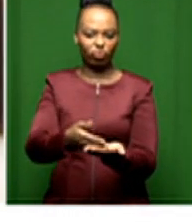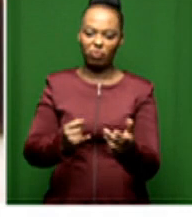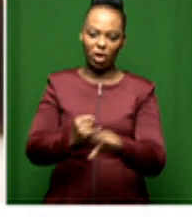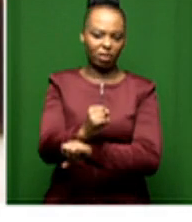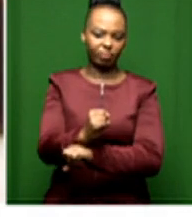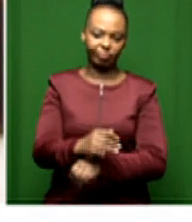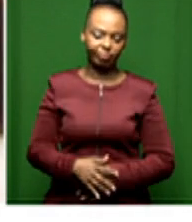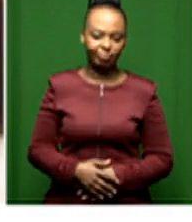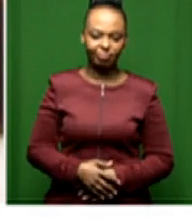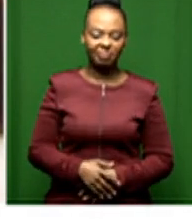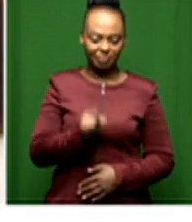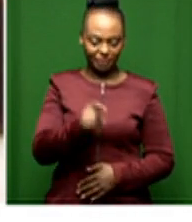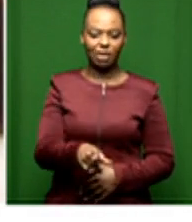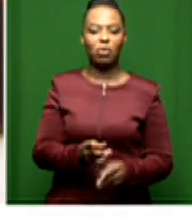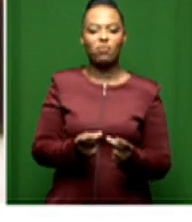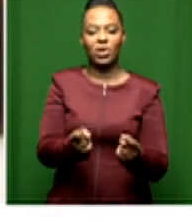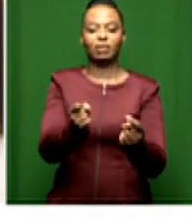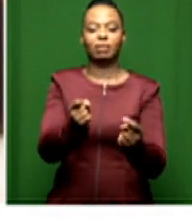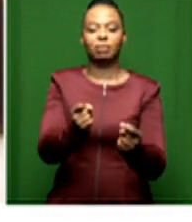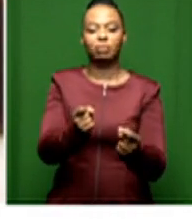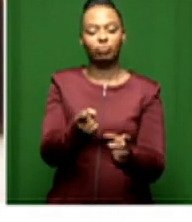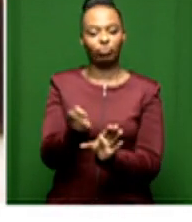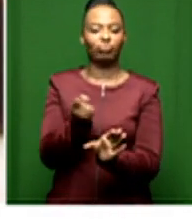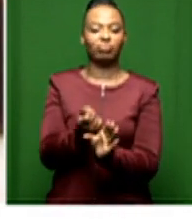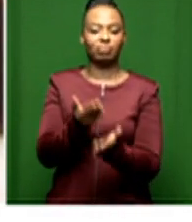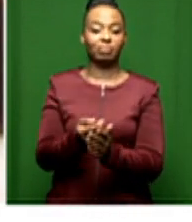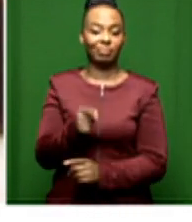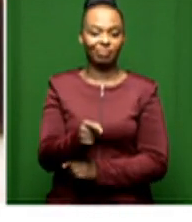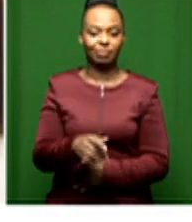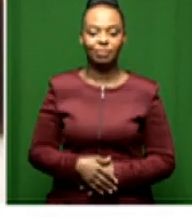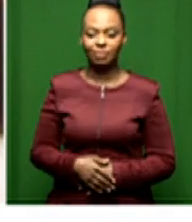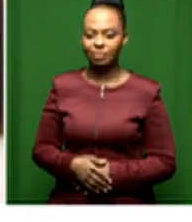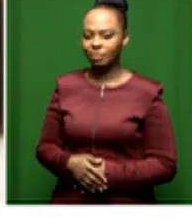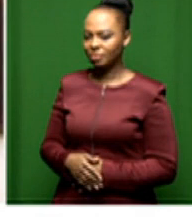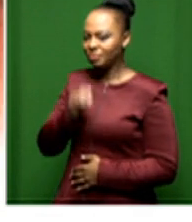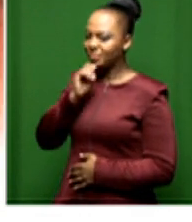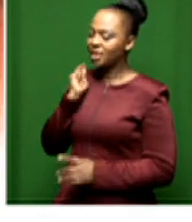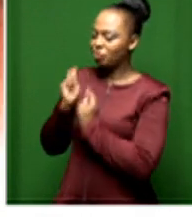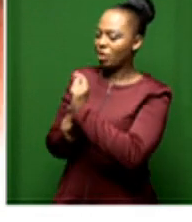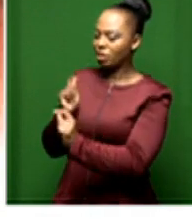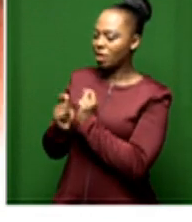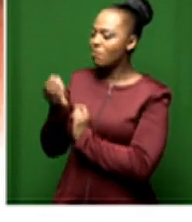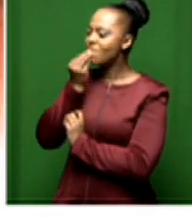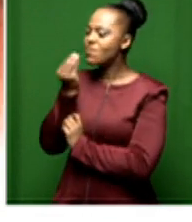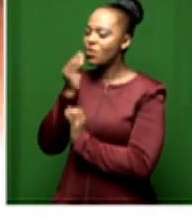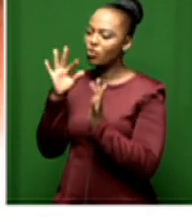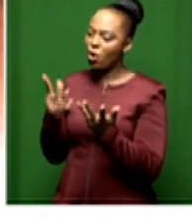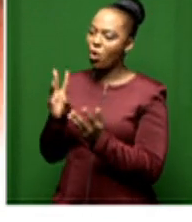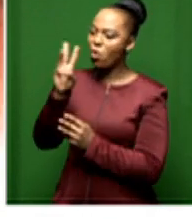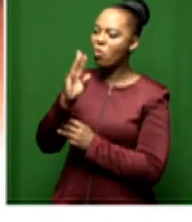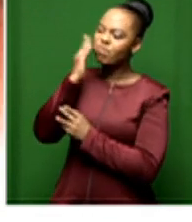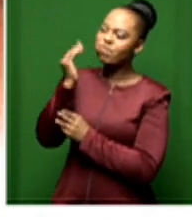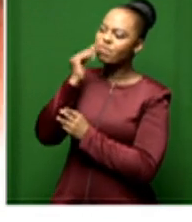Yes. Okay, so which do you lean more towards? Is it your typical traditional food or more of the Western